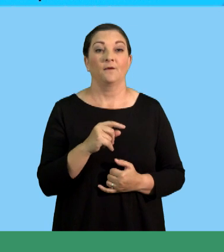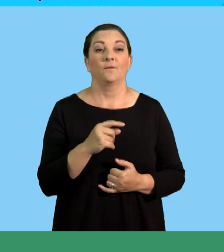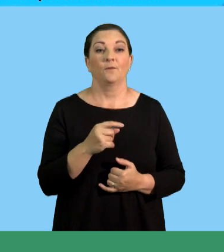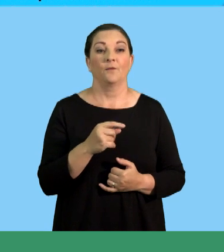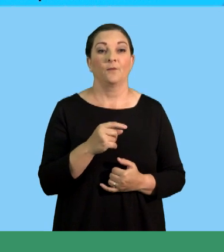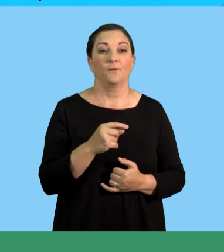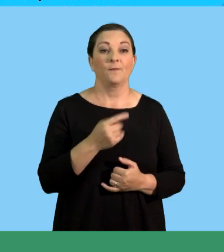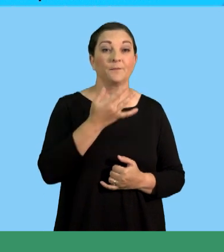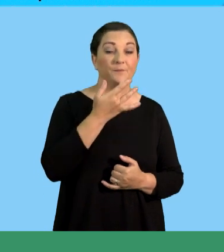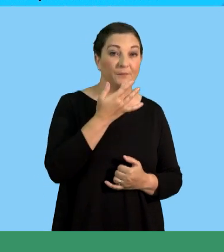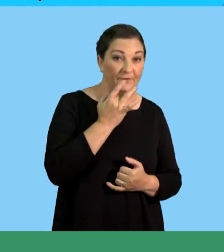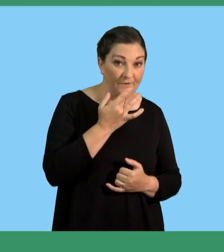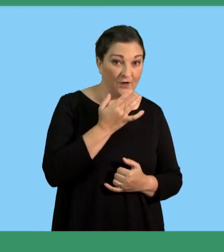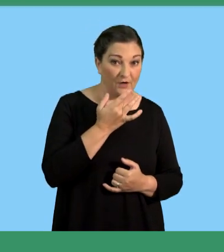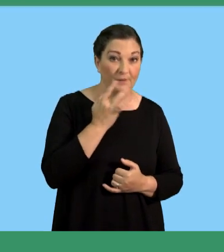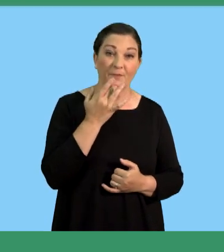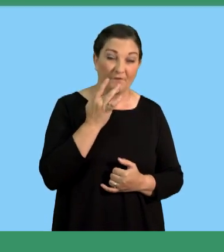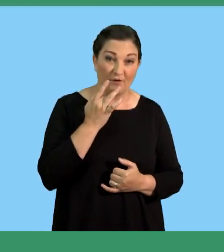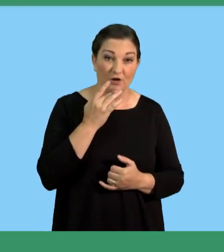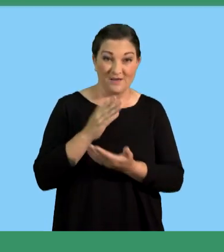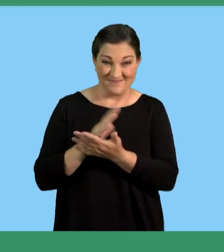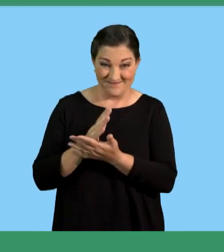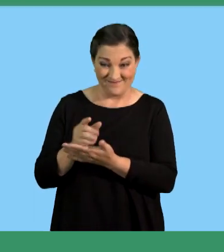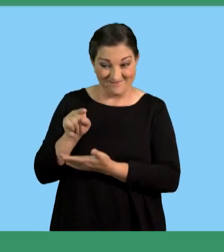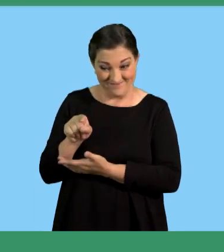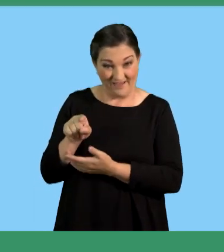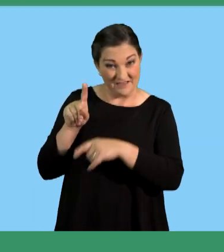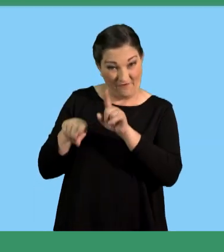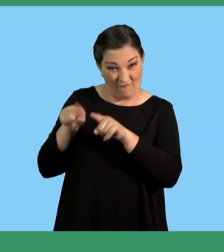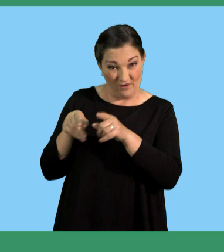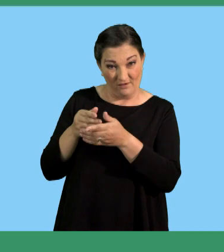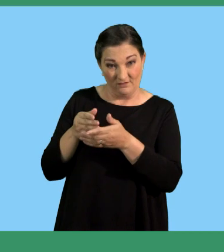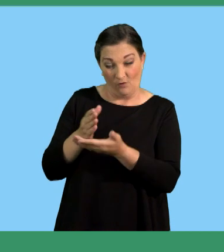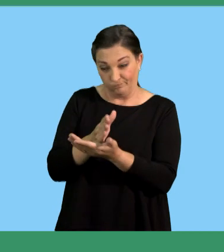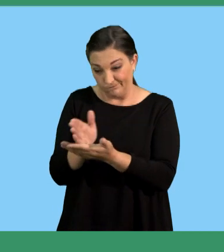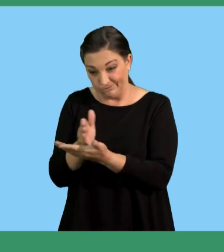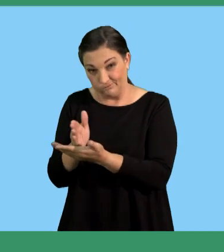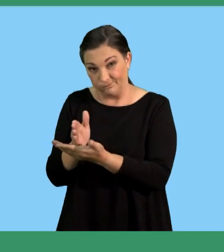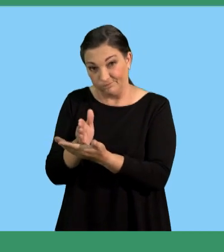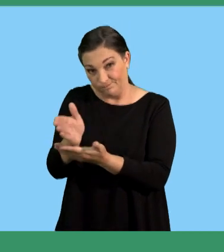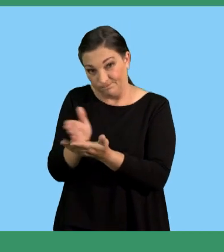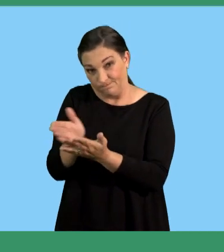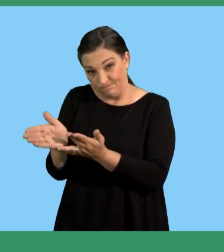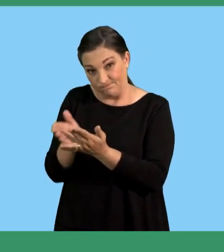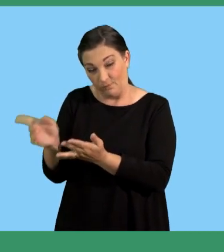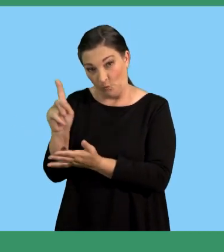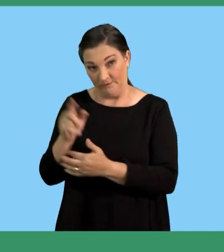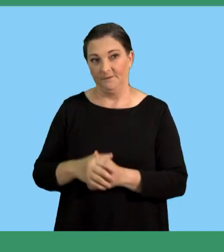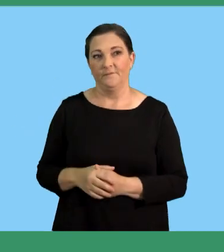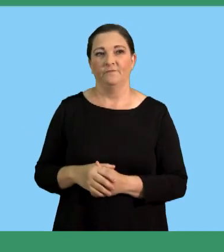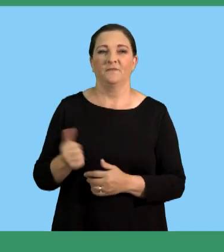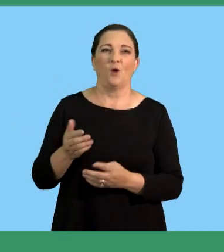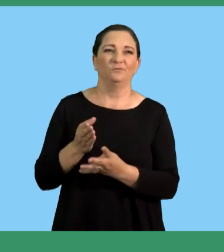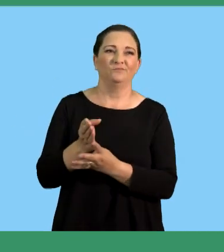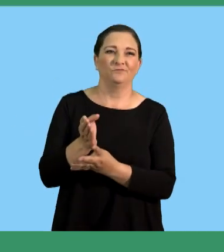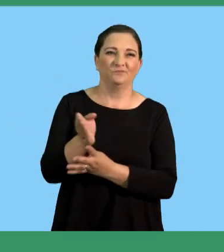of preference shares. These are the types of preference shares. The first one is your participating preference share. What do we